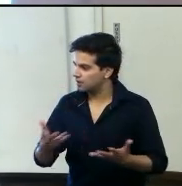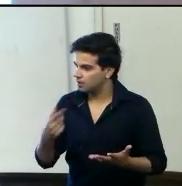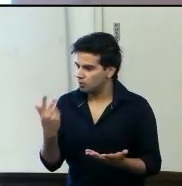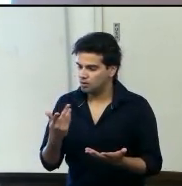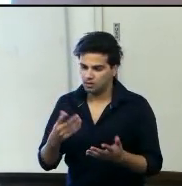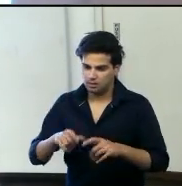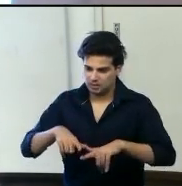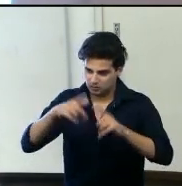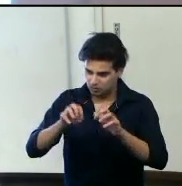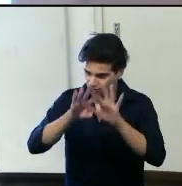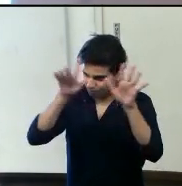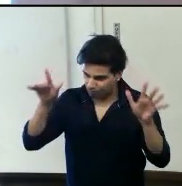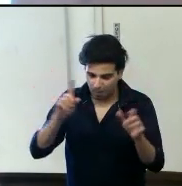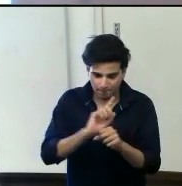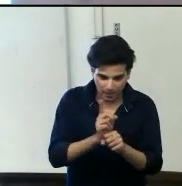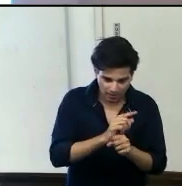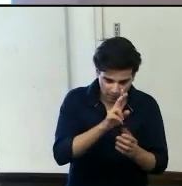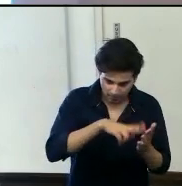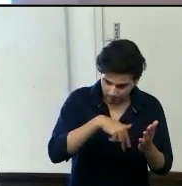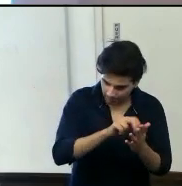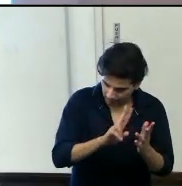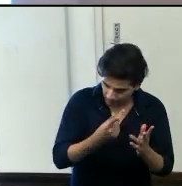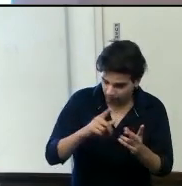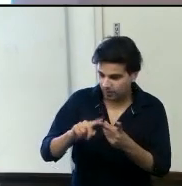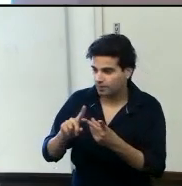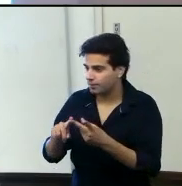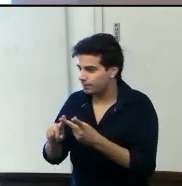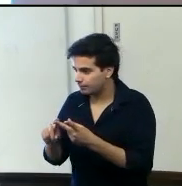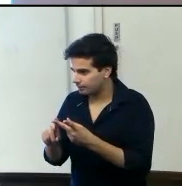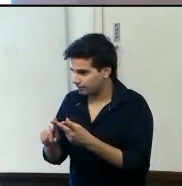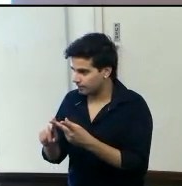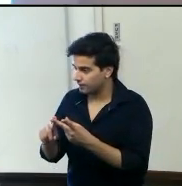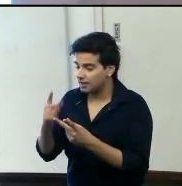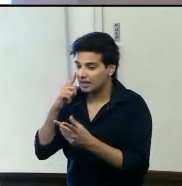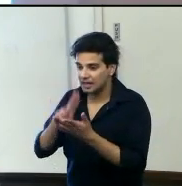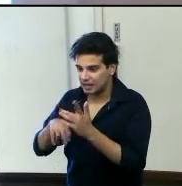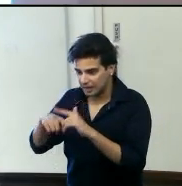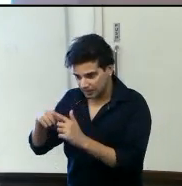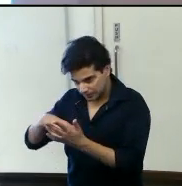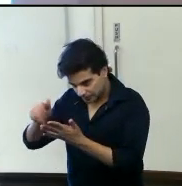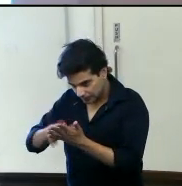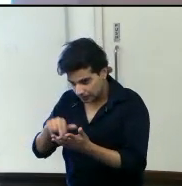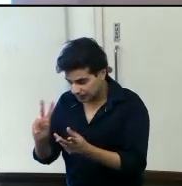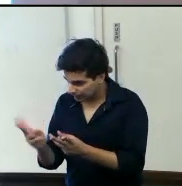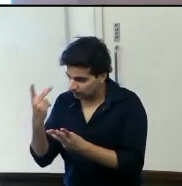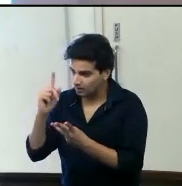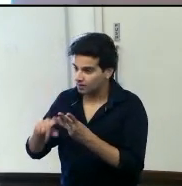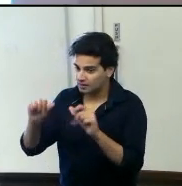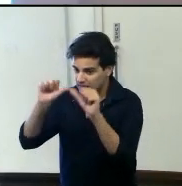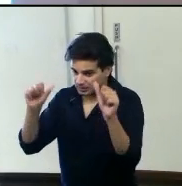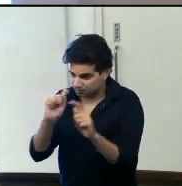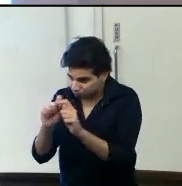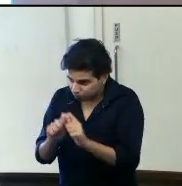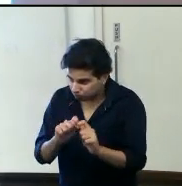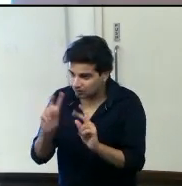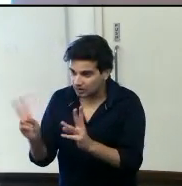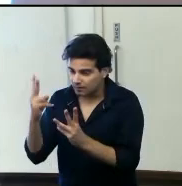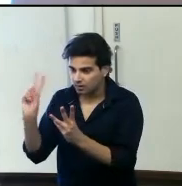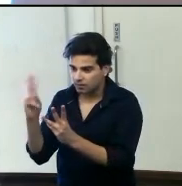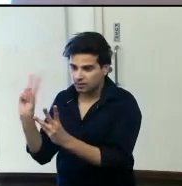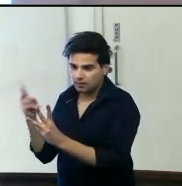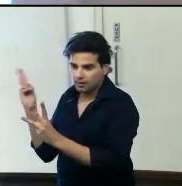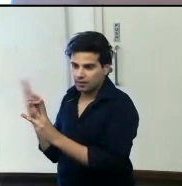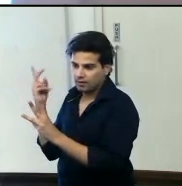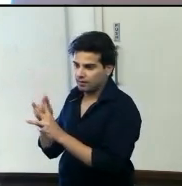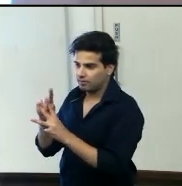tree in pencil, it looks different. If I draw a tree in ink, different. If I make a sculpture, it is different. So the